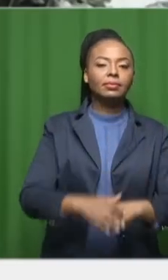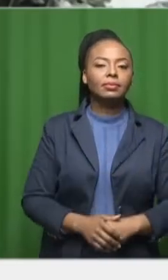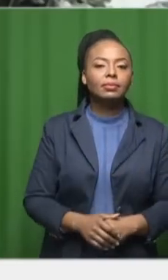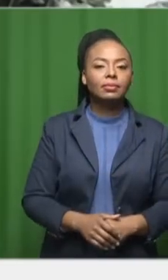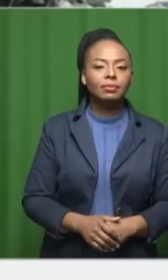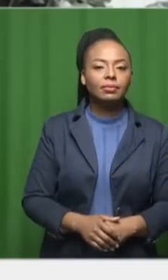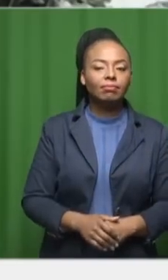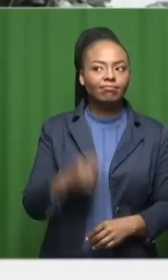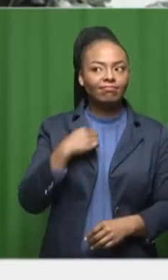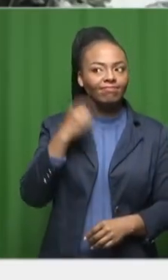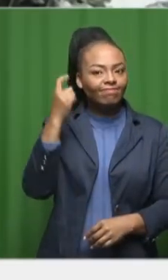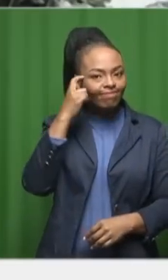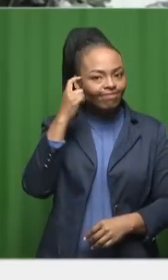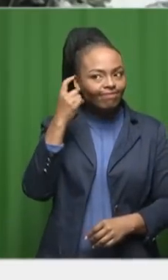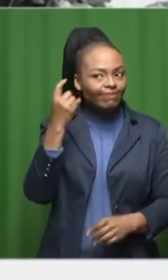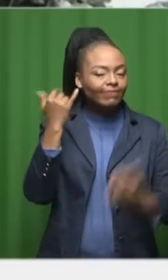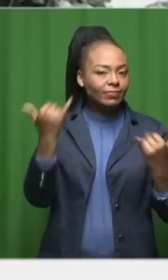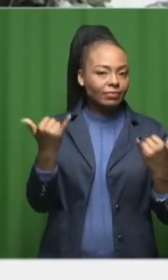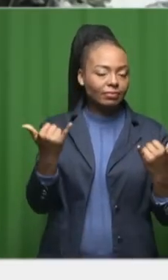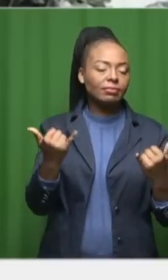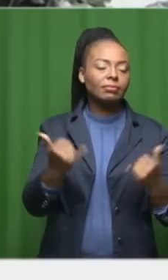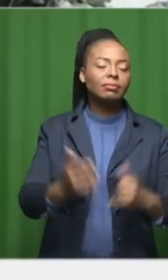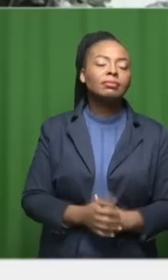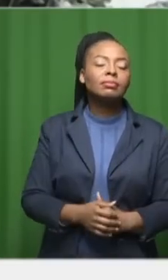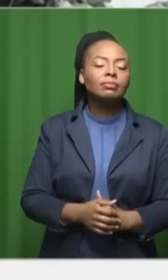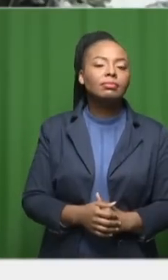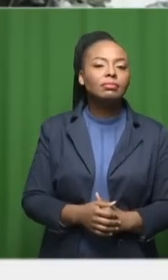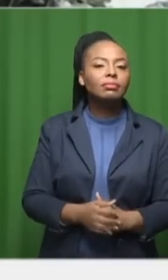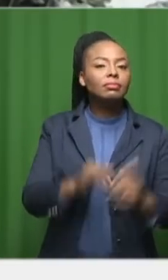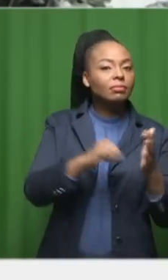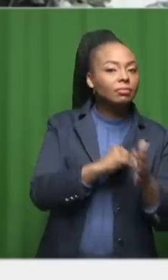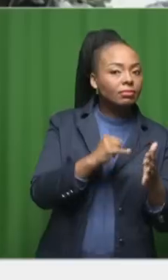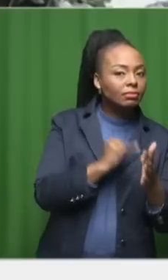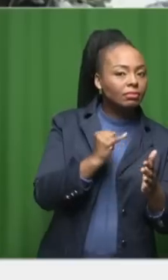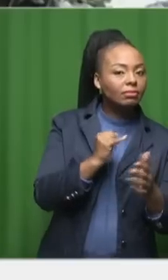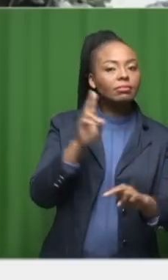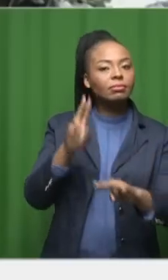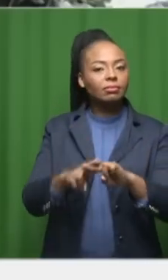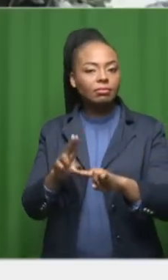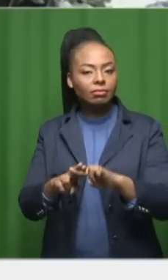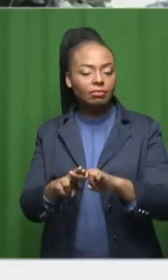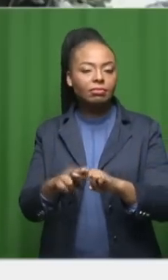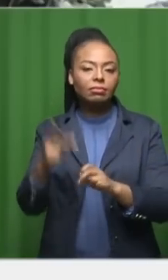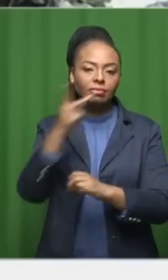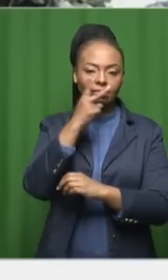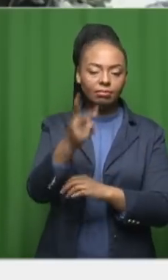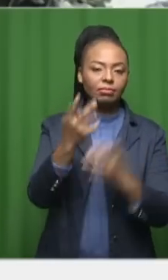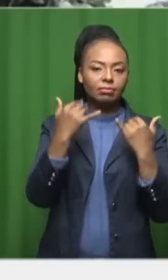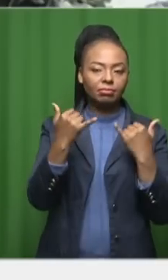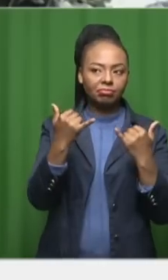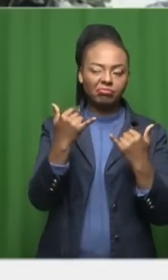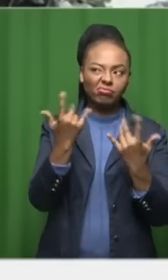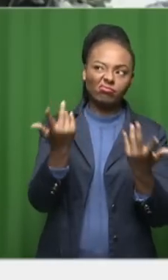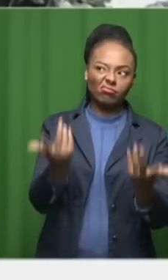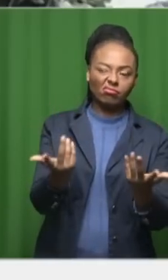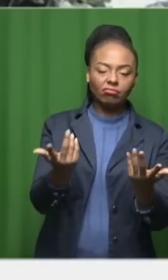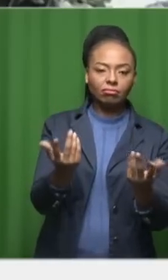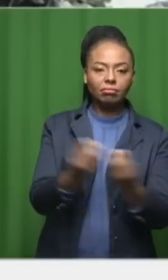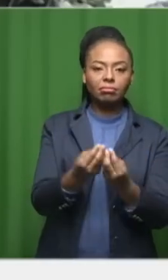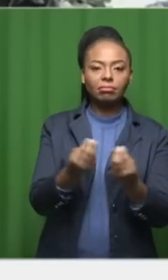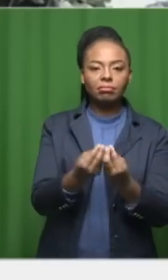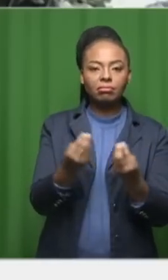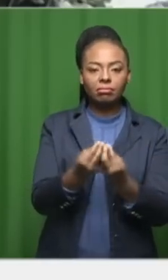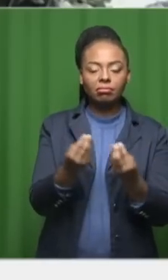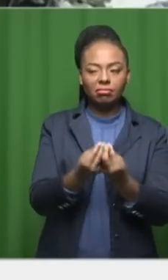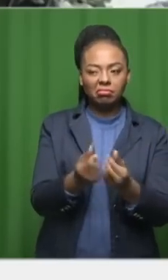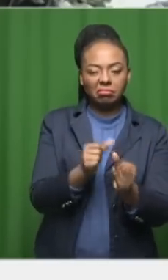think in January and February, we've seen the effects of really intense load shedding on food chains